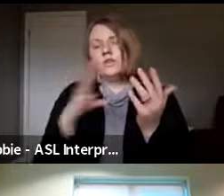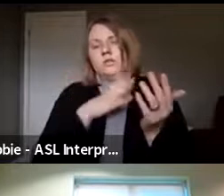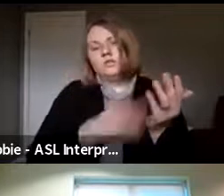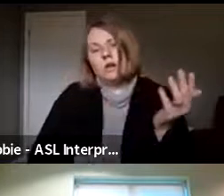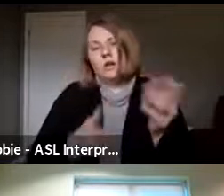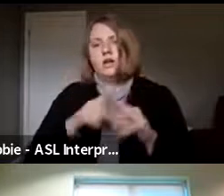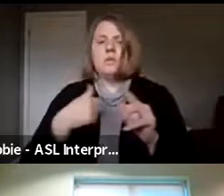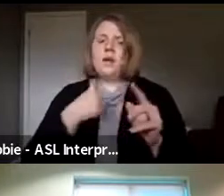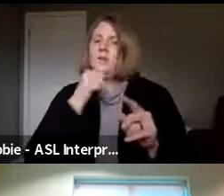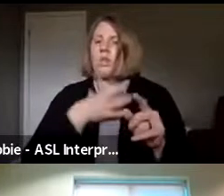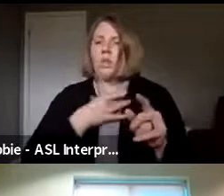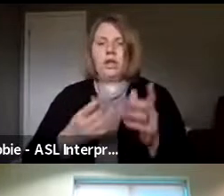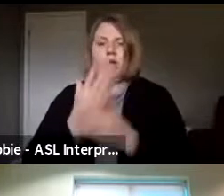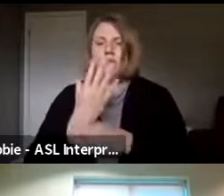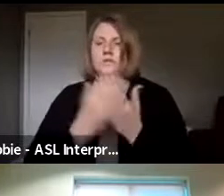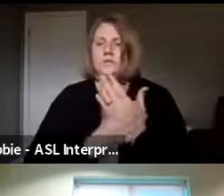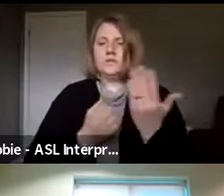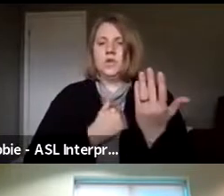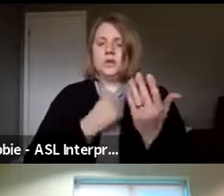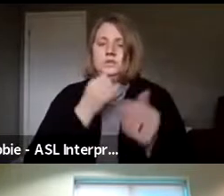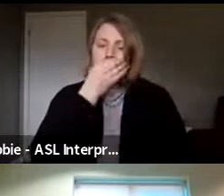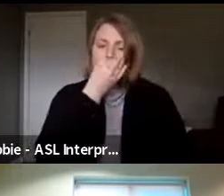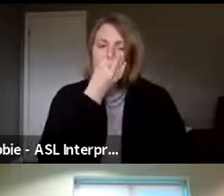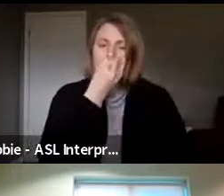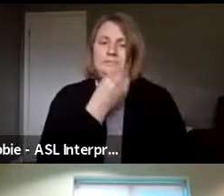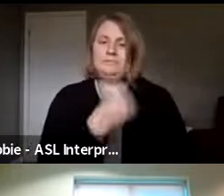I don't like gloves. Sorry.